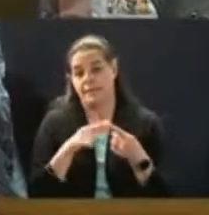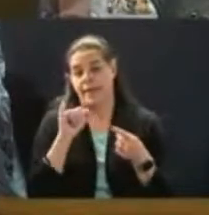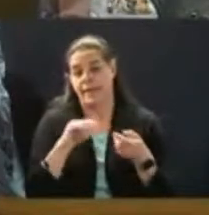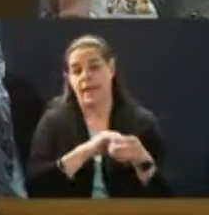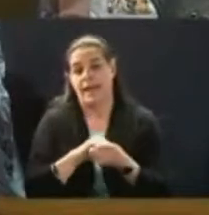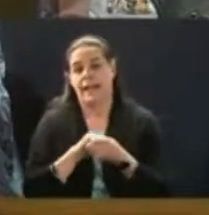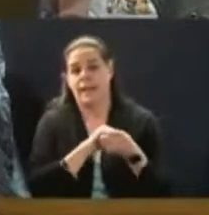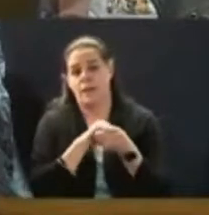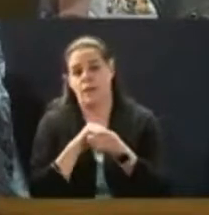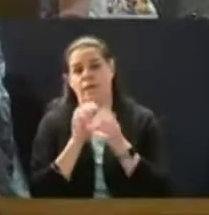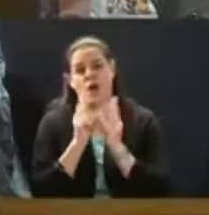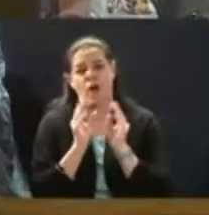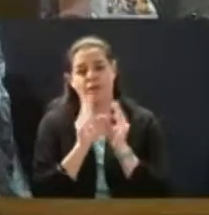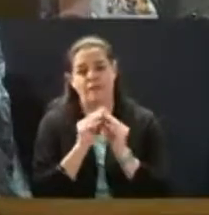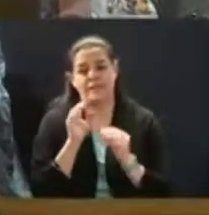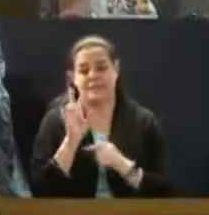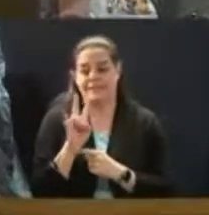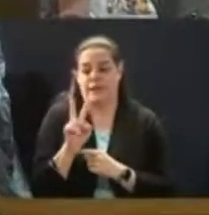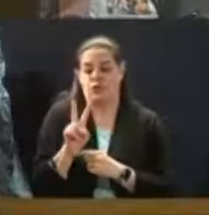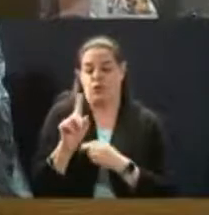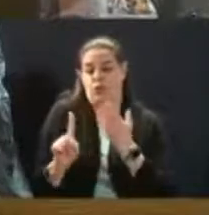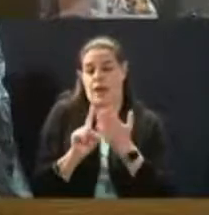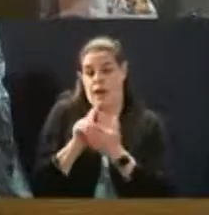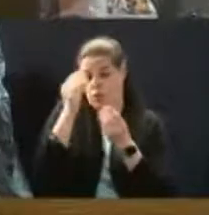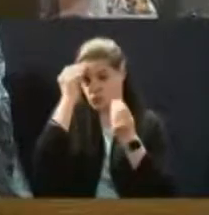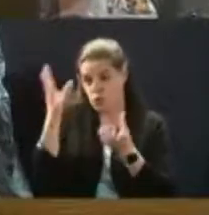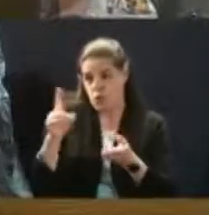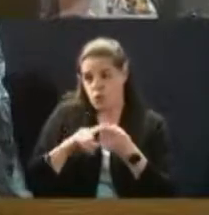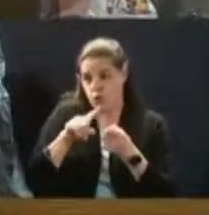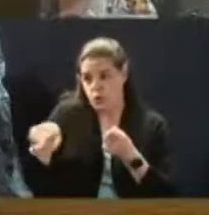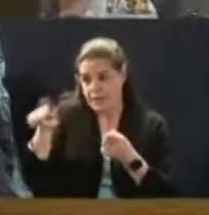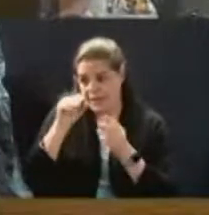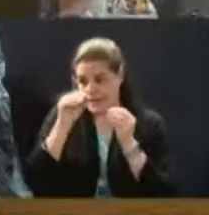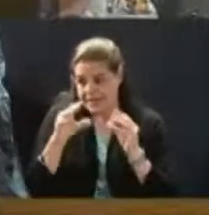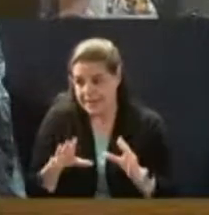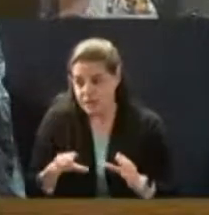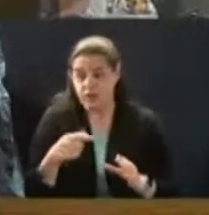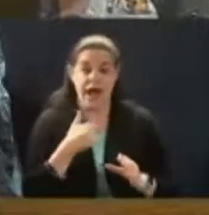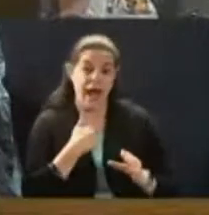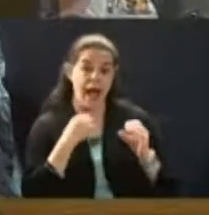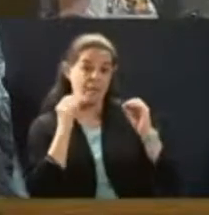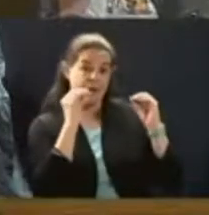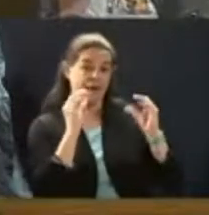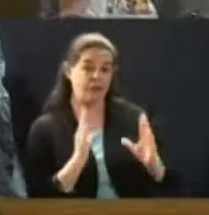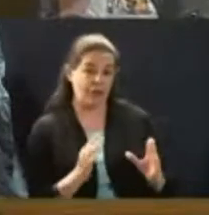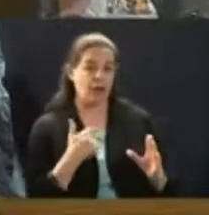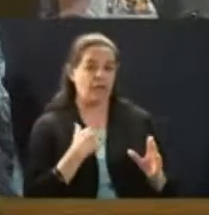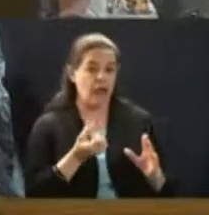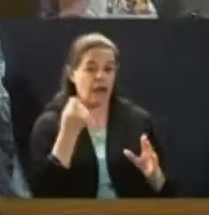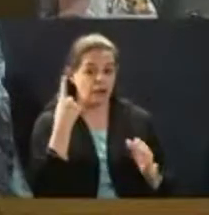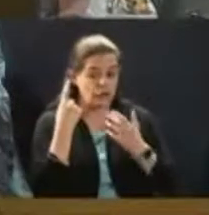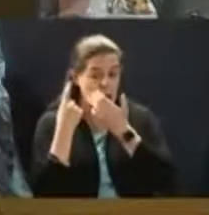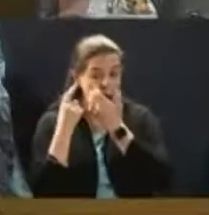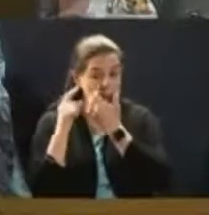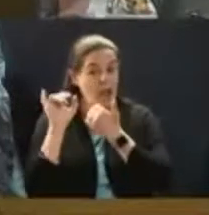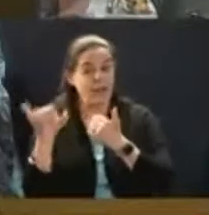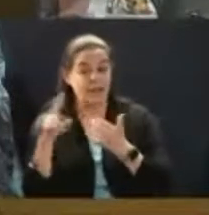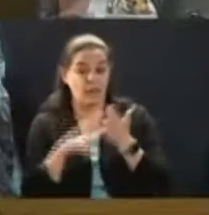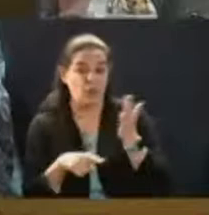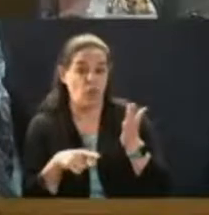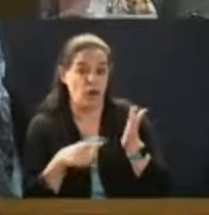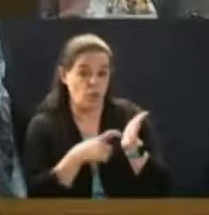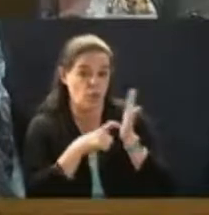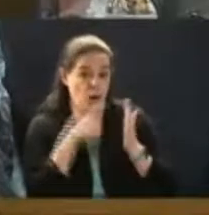collaborative conferencing and 72 hours notice to teachers. Being an educator, I understand that that is what is required of